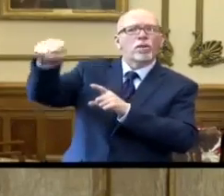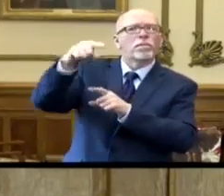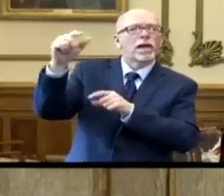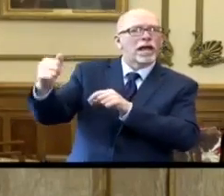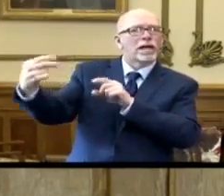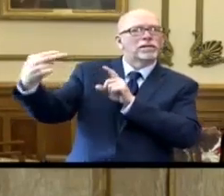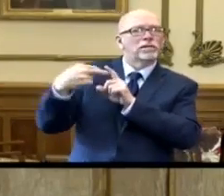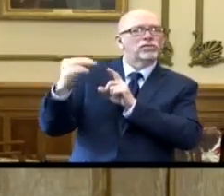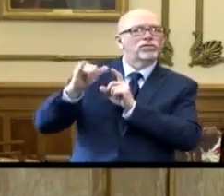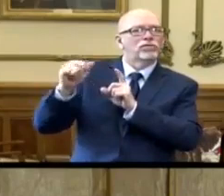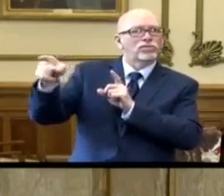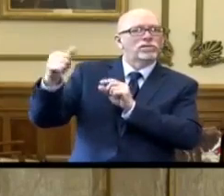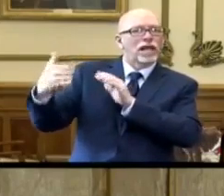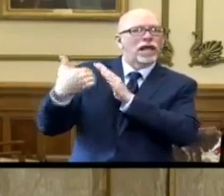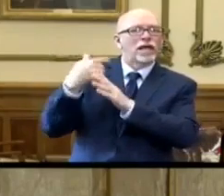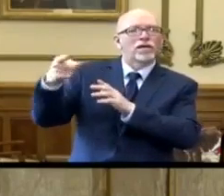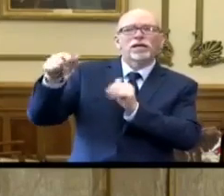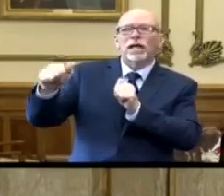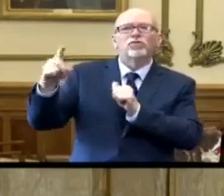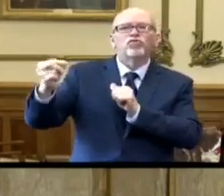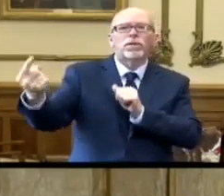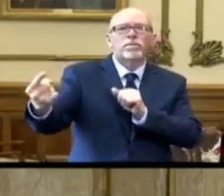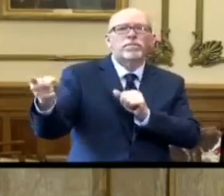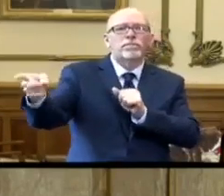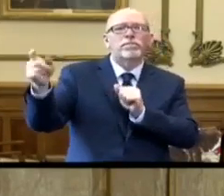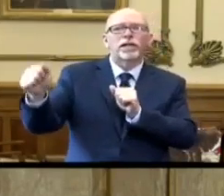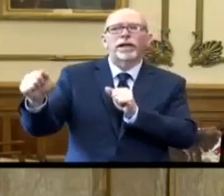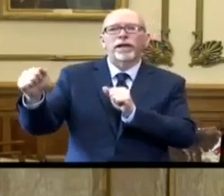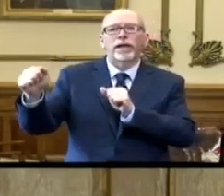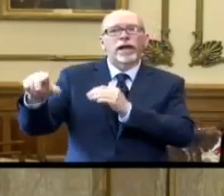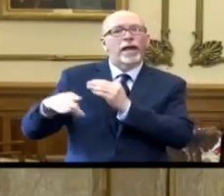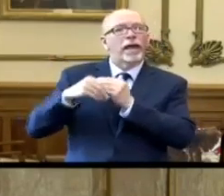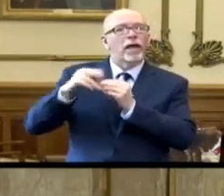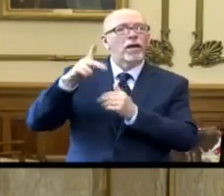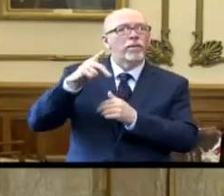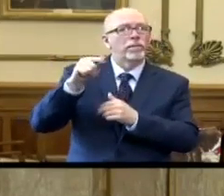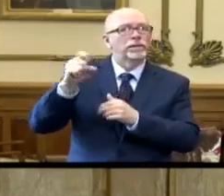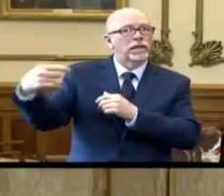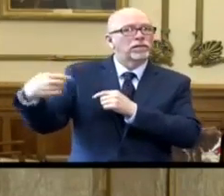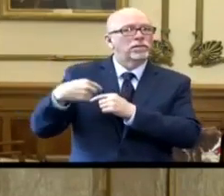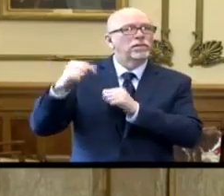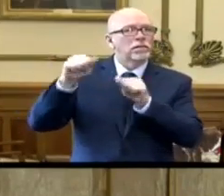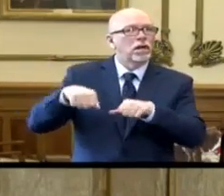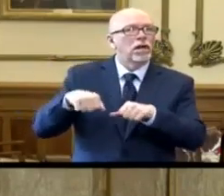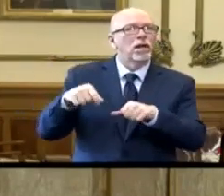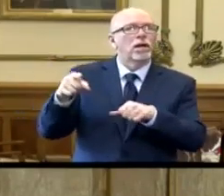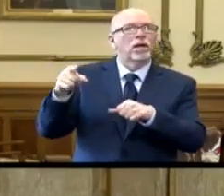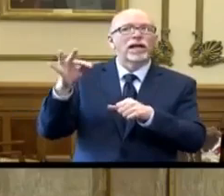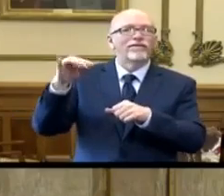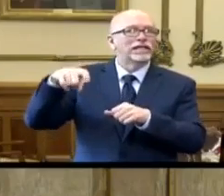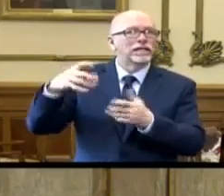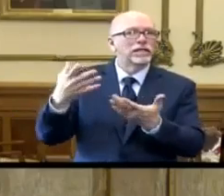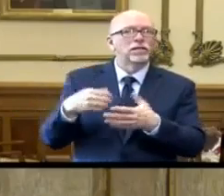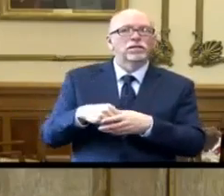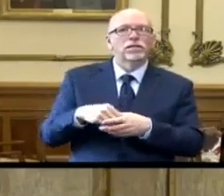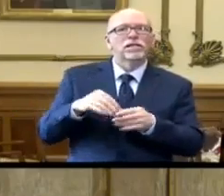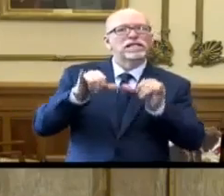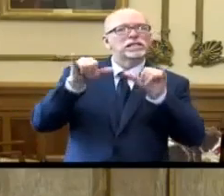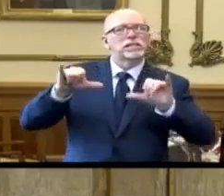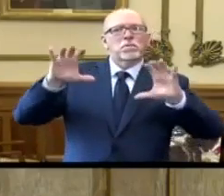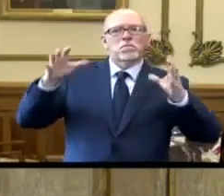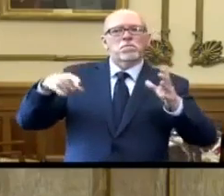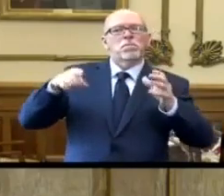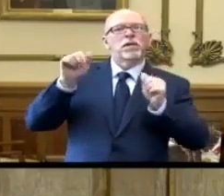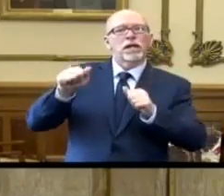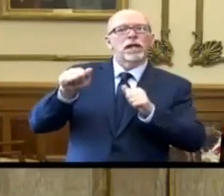to all that. And they can act on that. They can even get in and add updates to that as they need to and want to. That system will be able